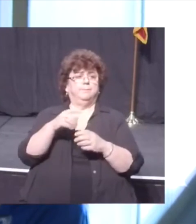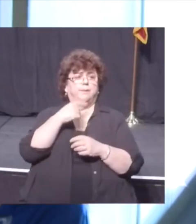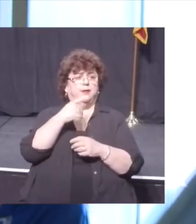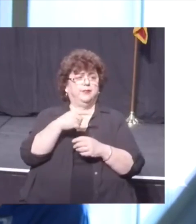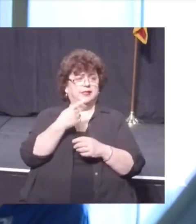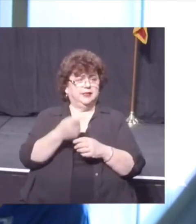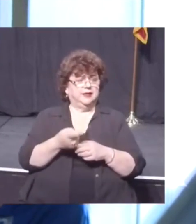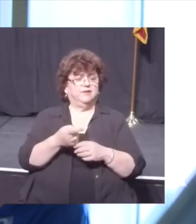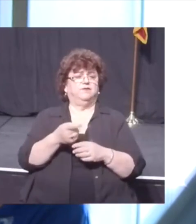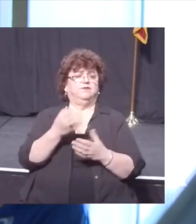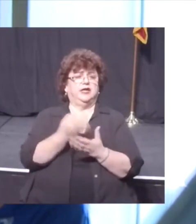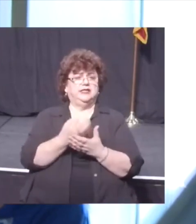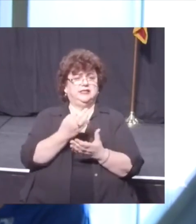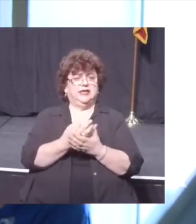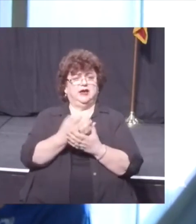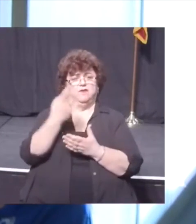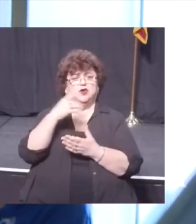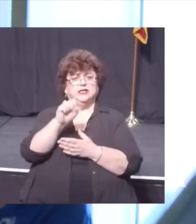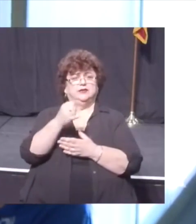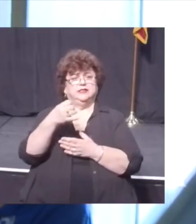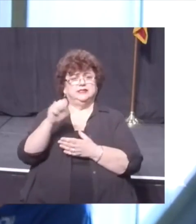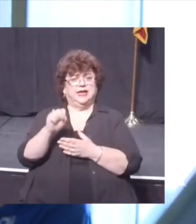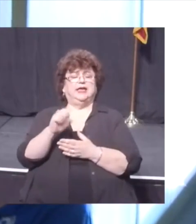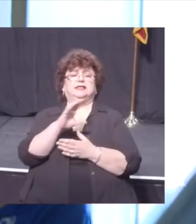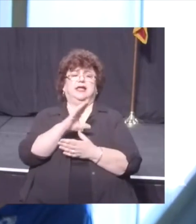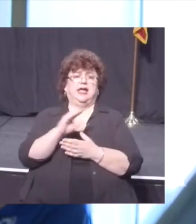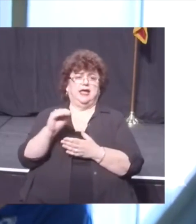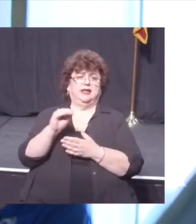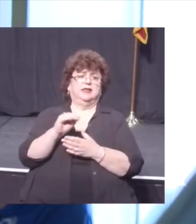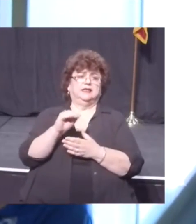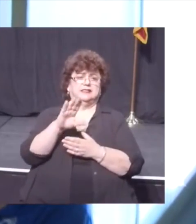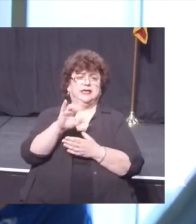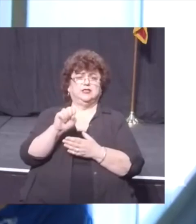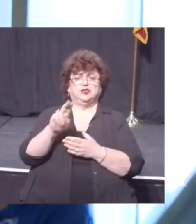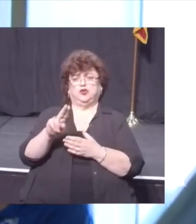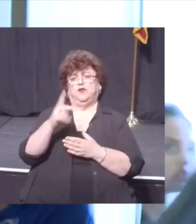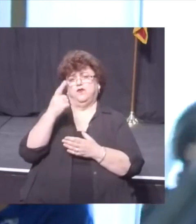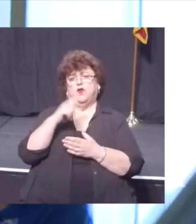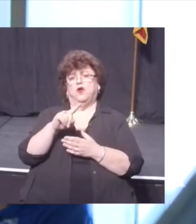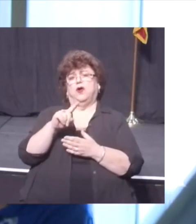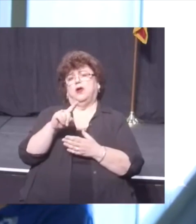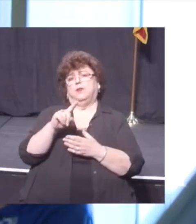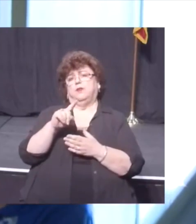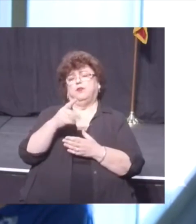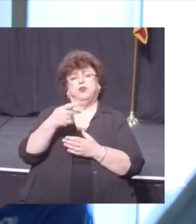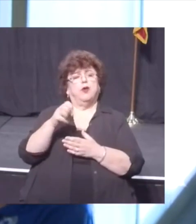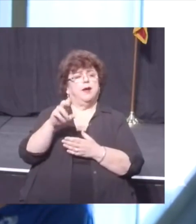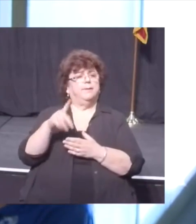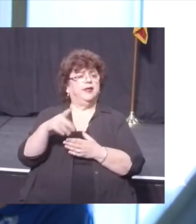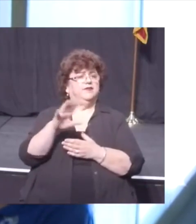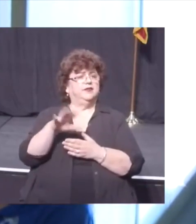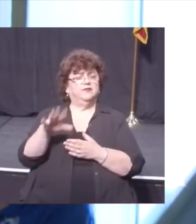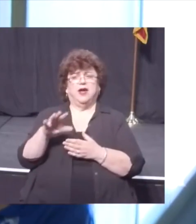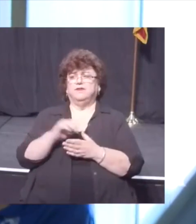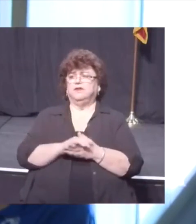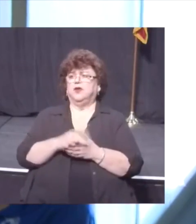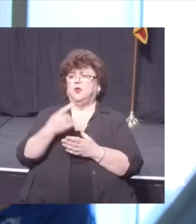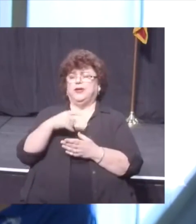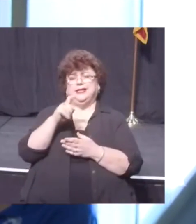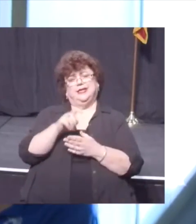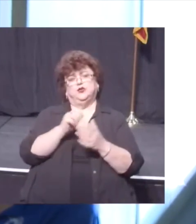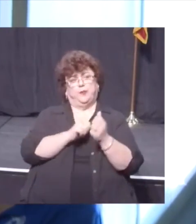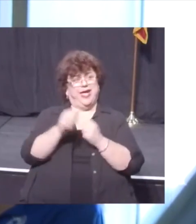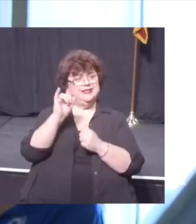and the other CSUs is on the ballot, Proposition 55, and we hope you dedicate yourself just as we are to passing